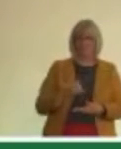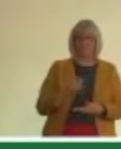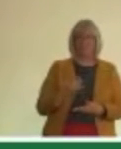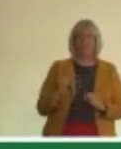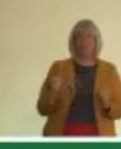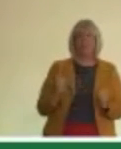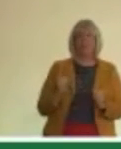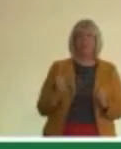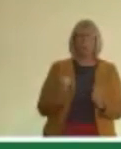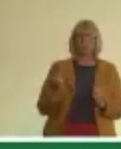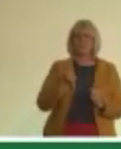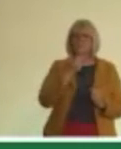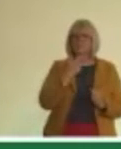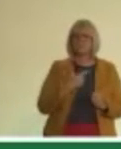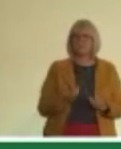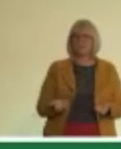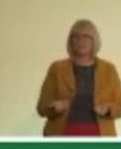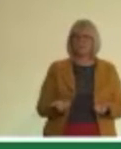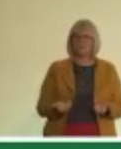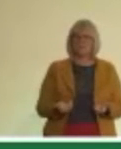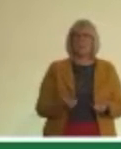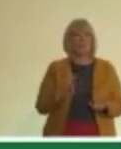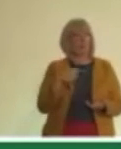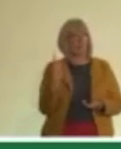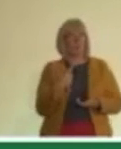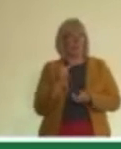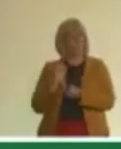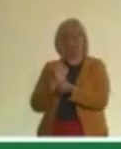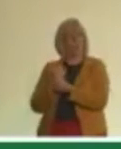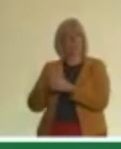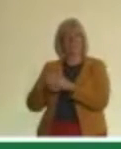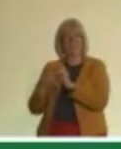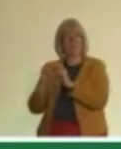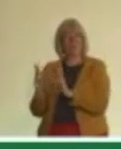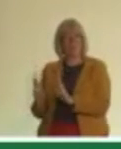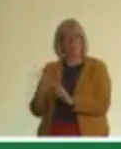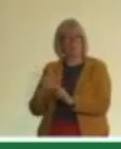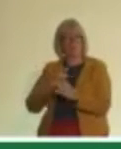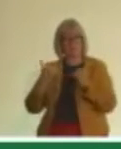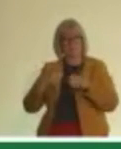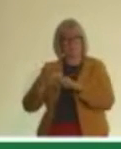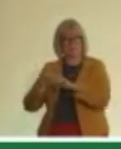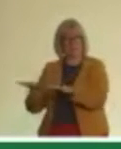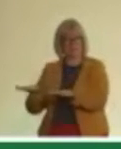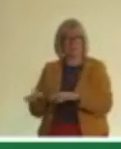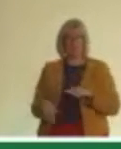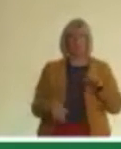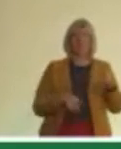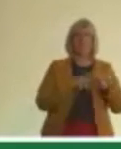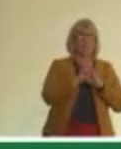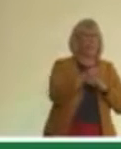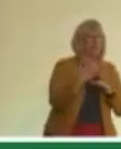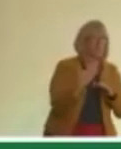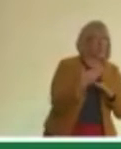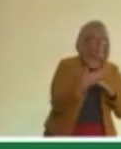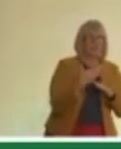that when we were locked away in our homes during the pandemic, they were out keeping our cities moving. They were the hidden workers, people who are rarely seen